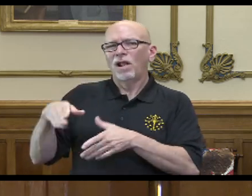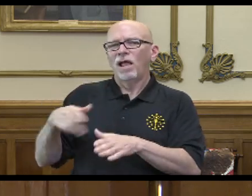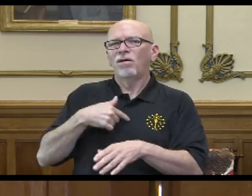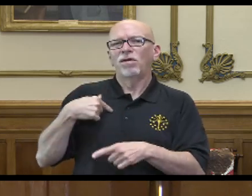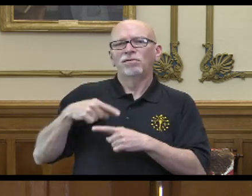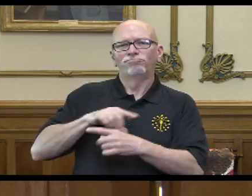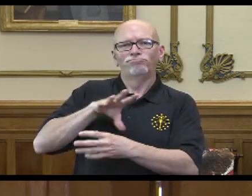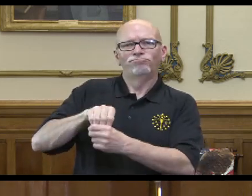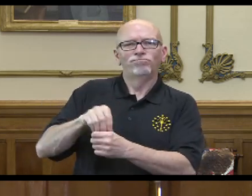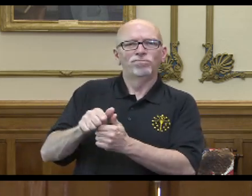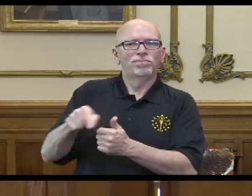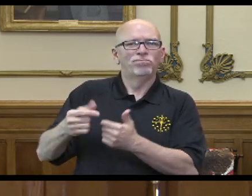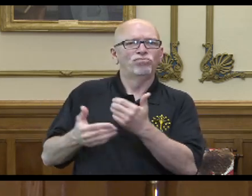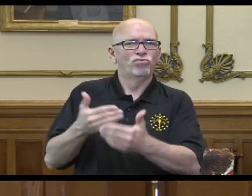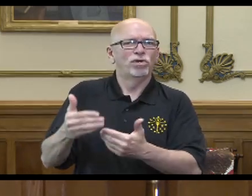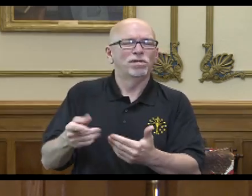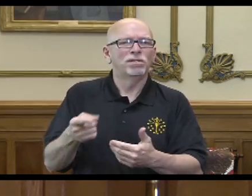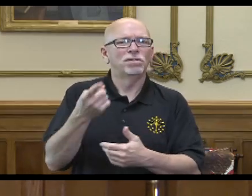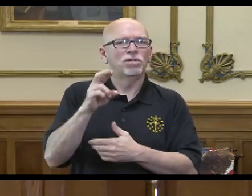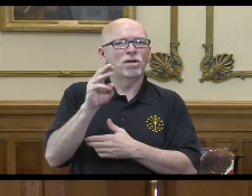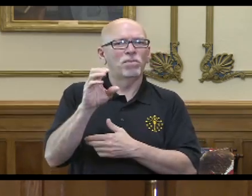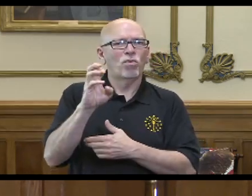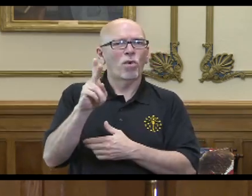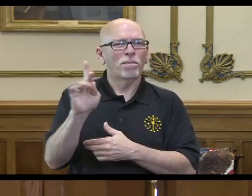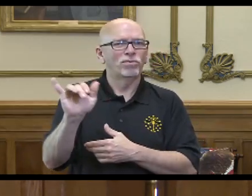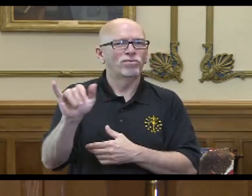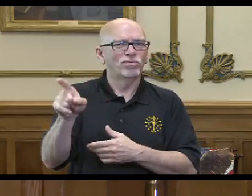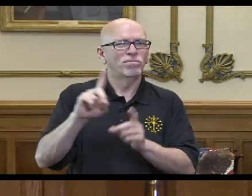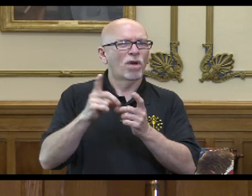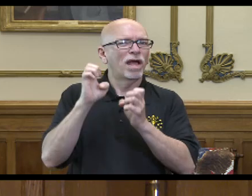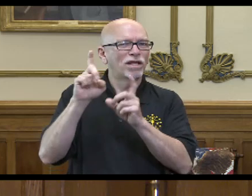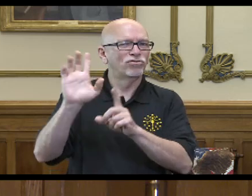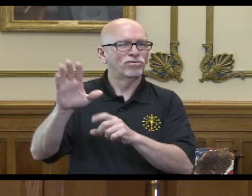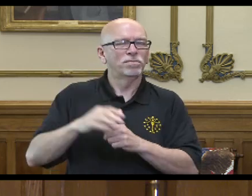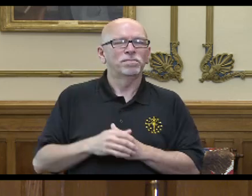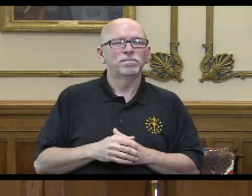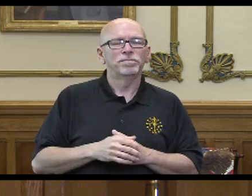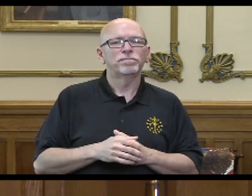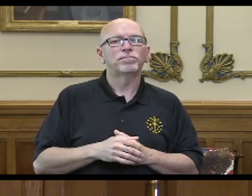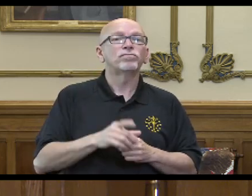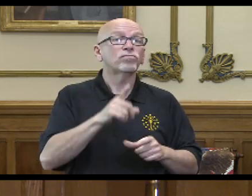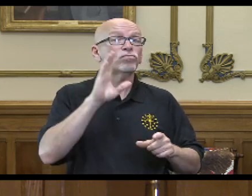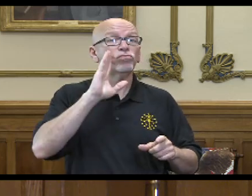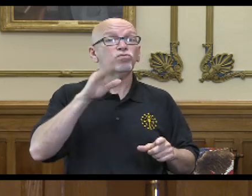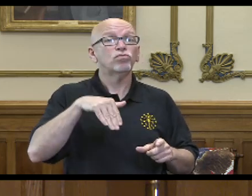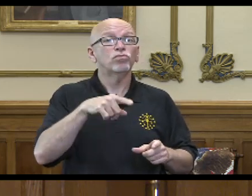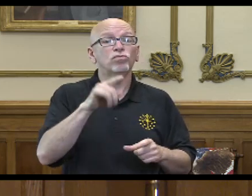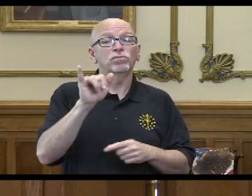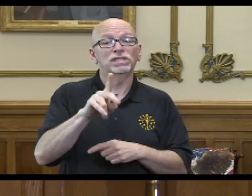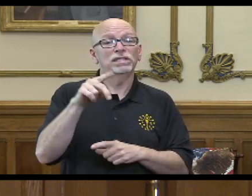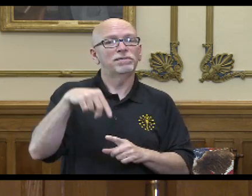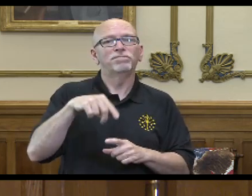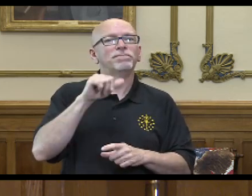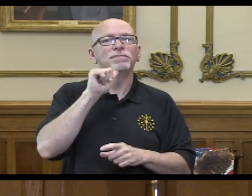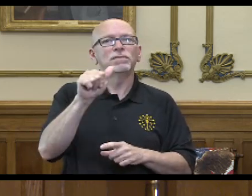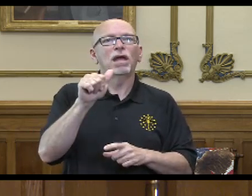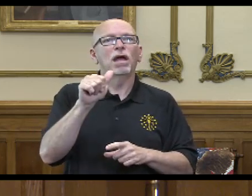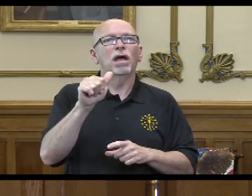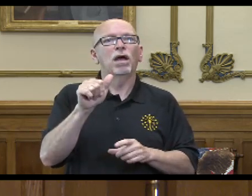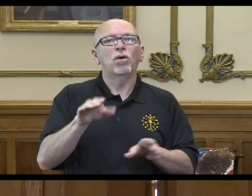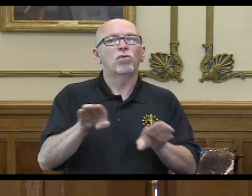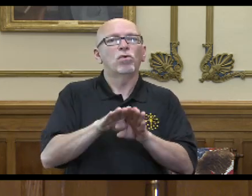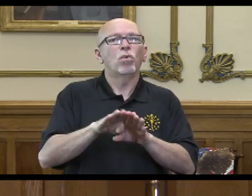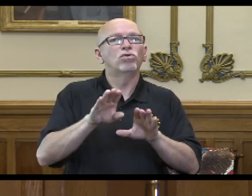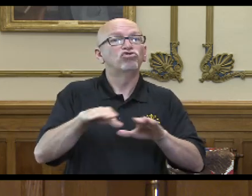to participate in this process, and Dr. McCormick as well with Department of Education. As you know, Indiana did not close